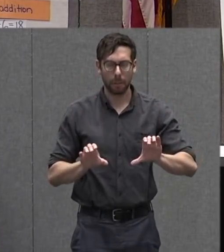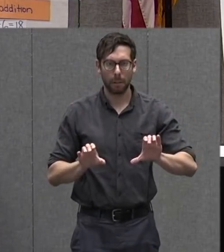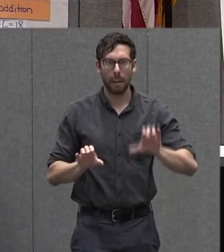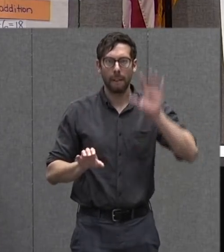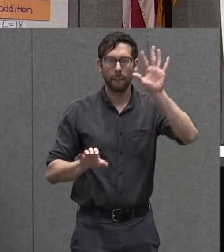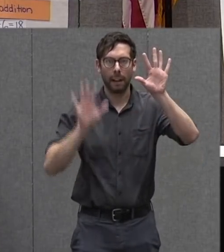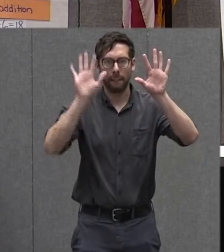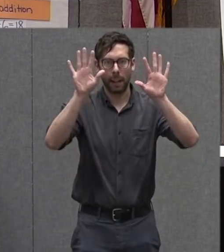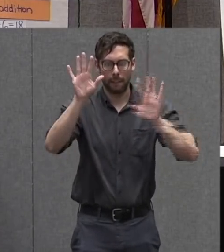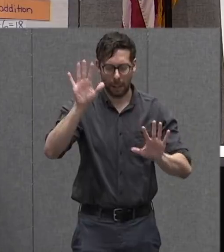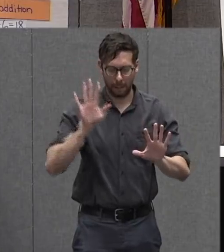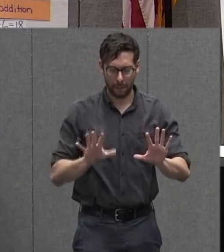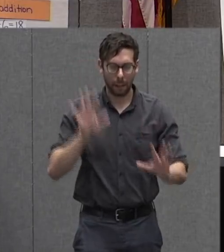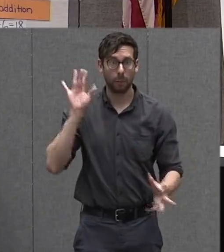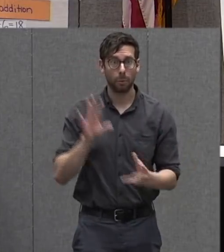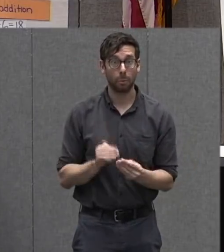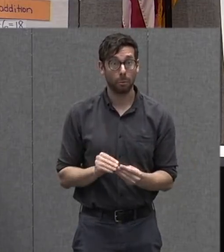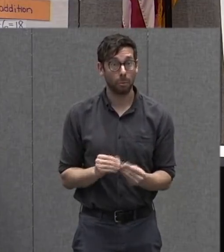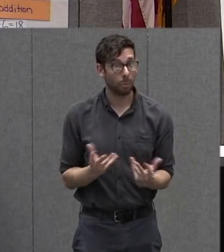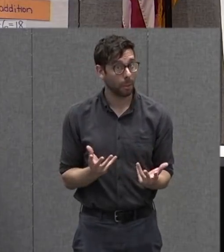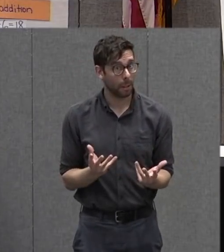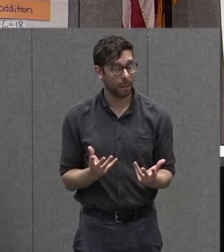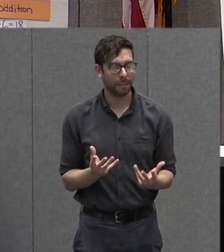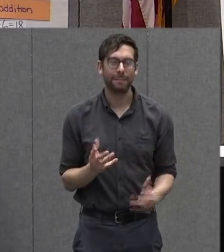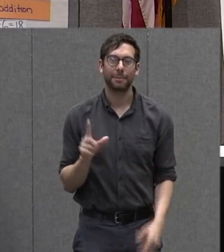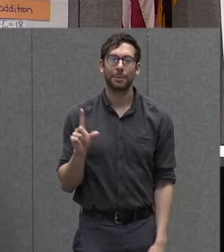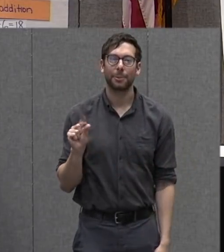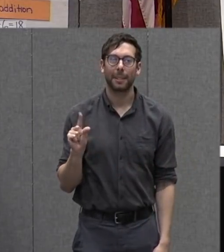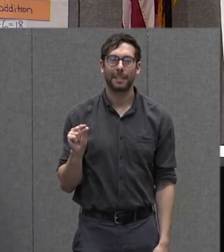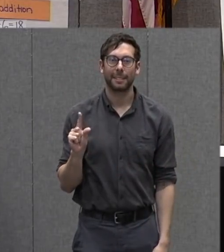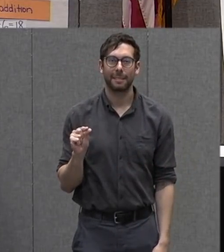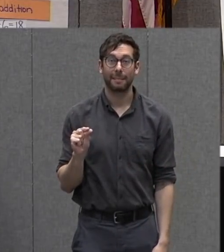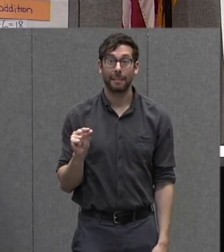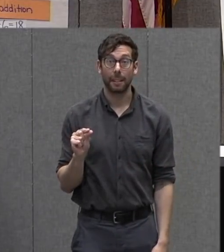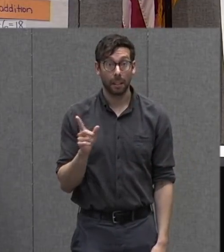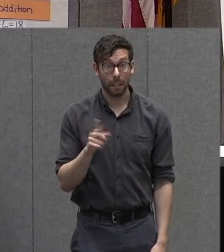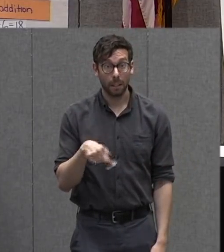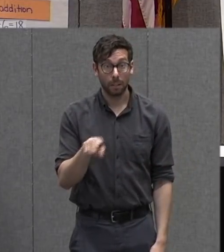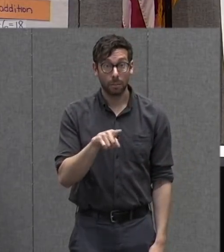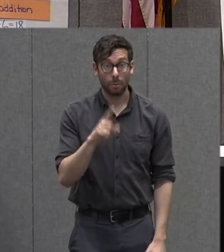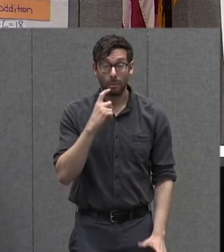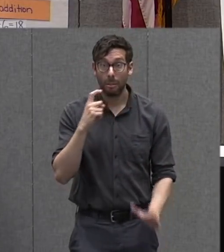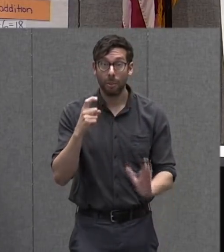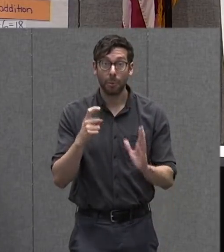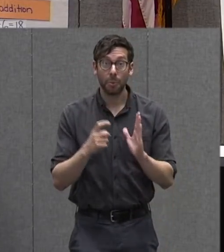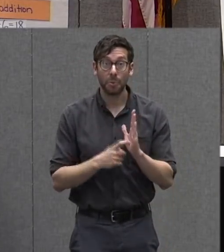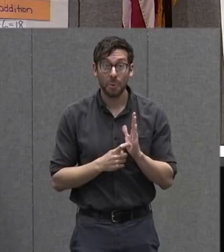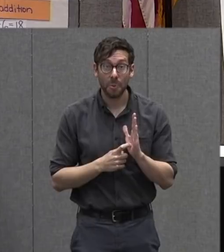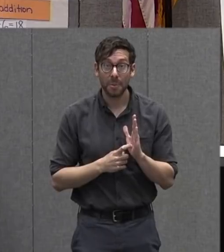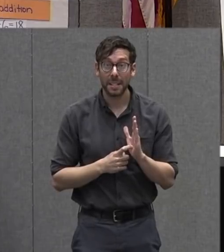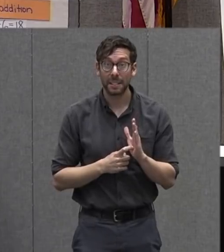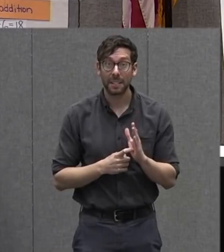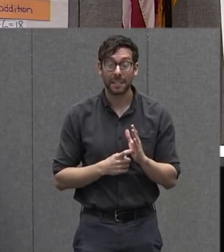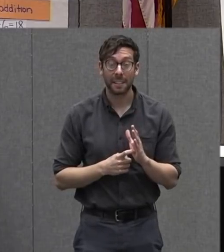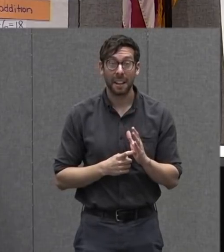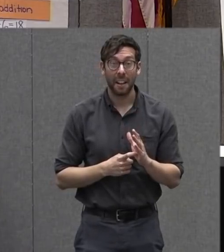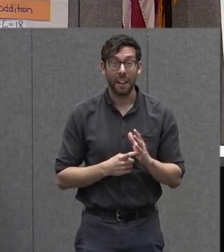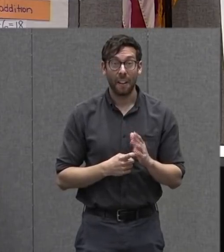weren't there? So I'm wondering, do you see any groups of 20? Do you see any sets of 4 5s up